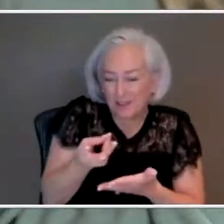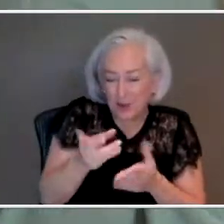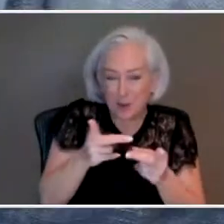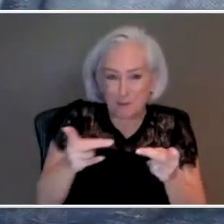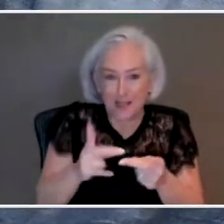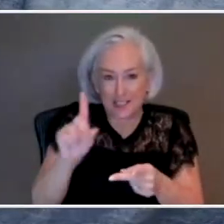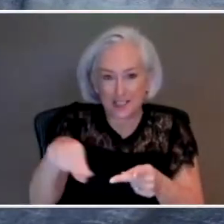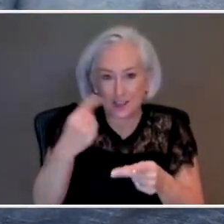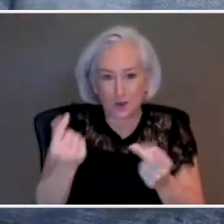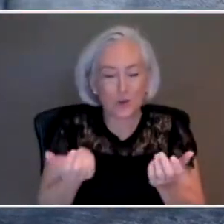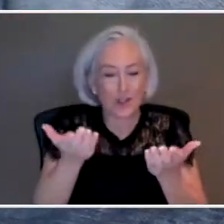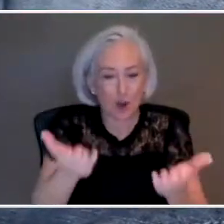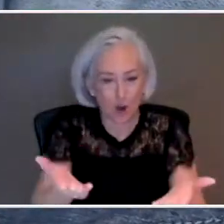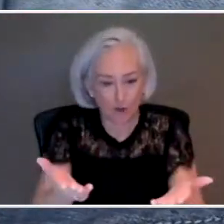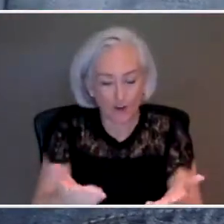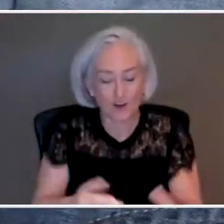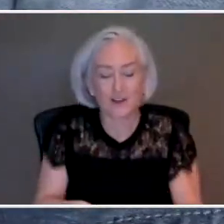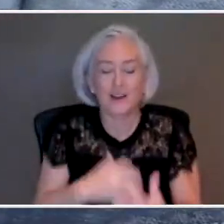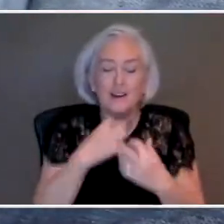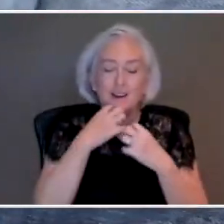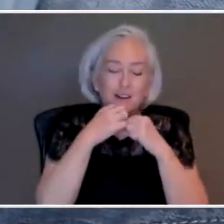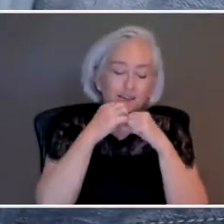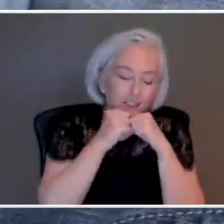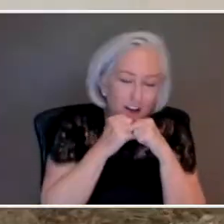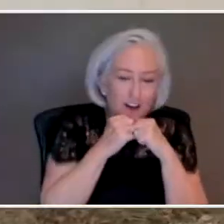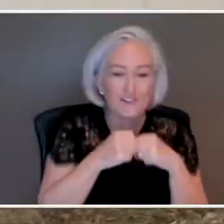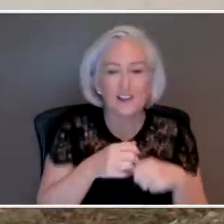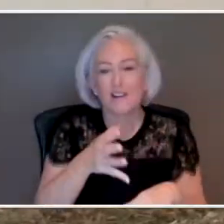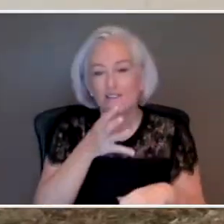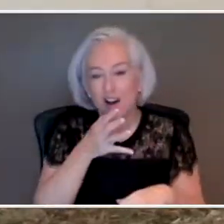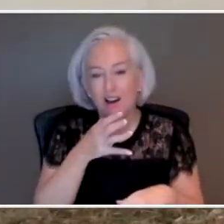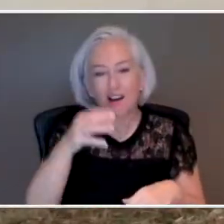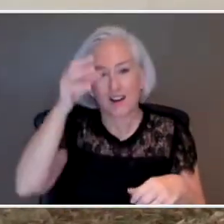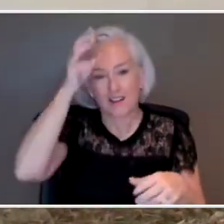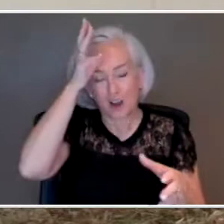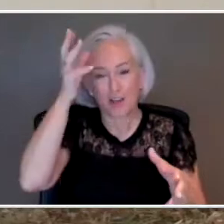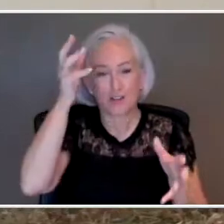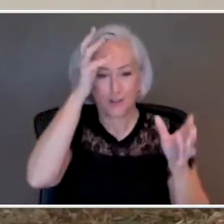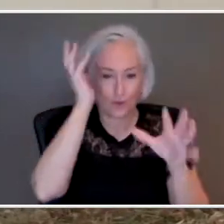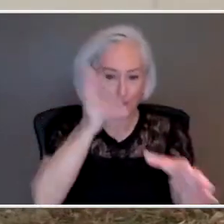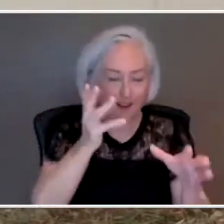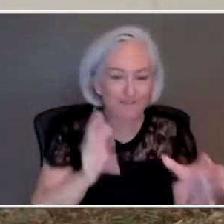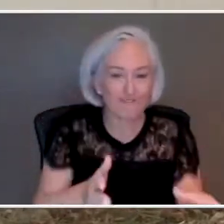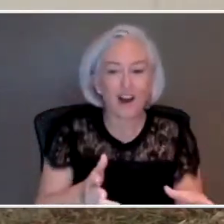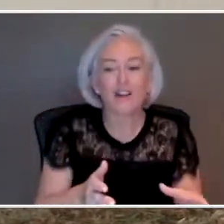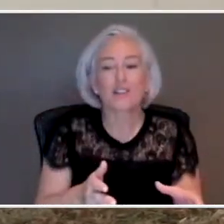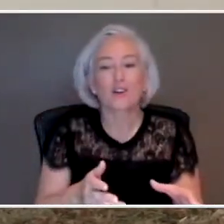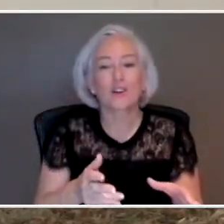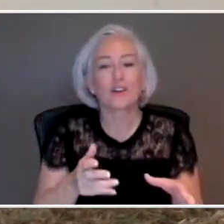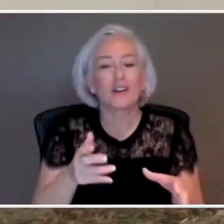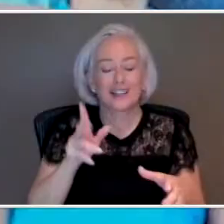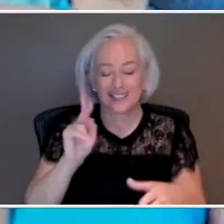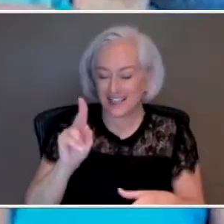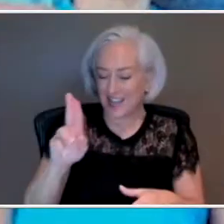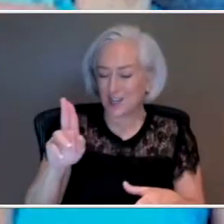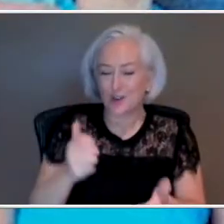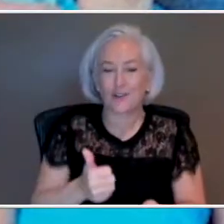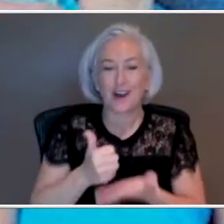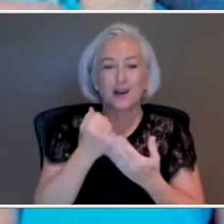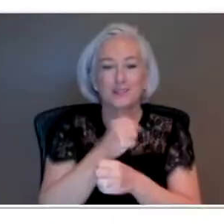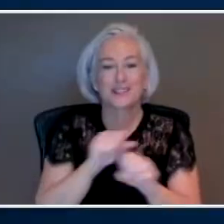father, and grandfather credits the medical teams here at the health system with saving his life. That's next Thursday at 8